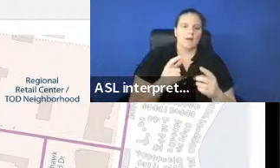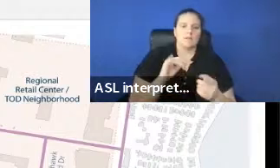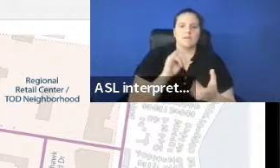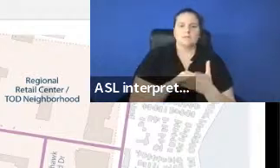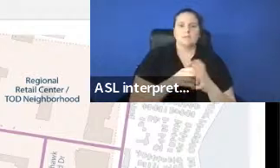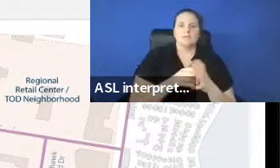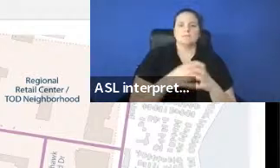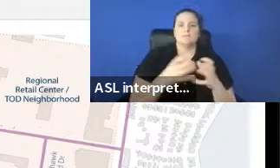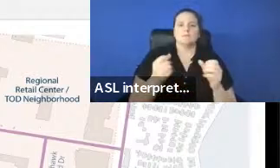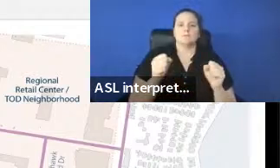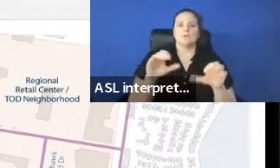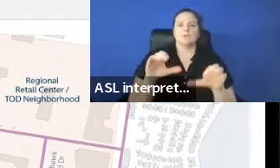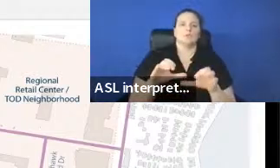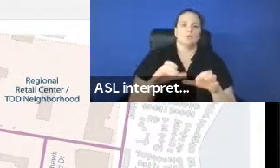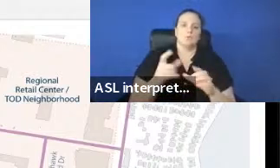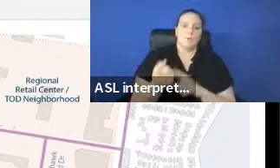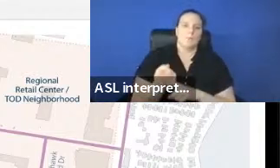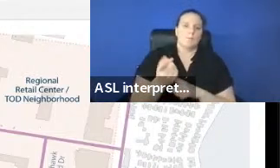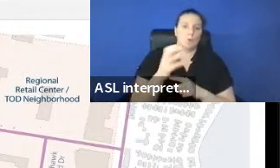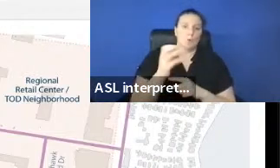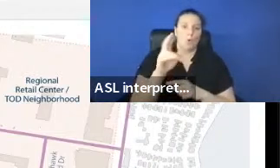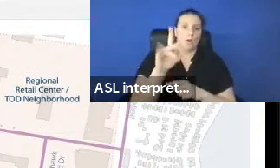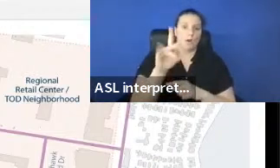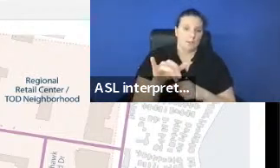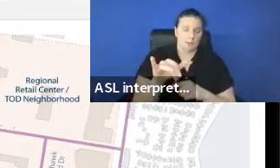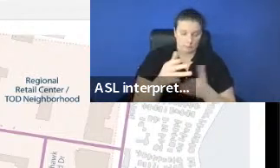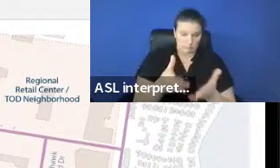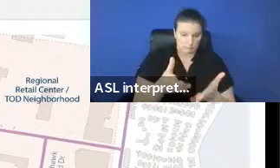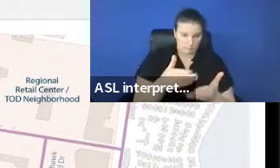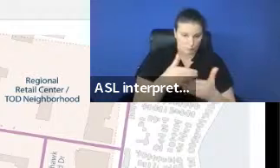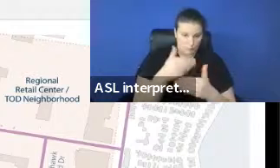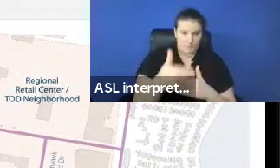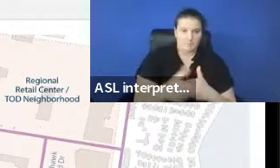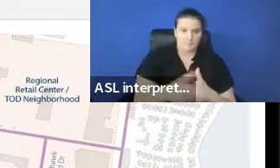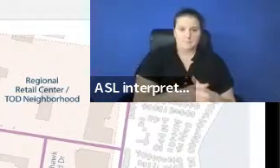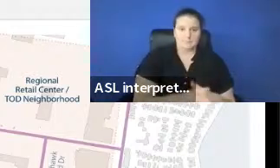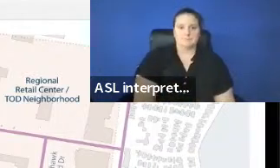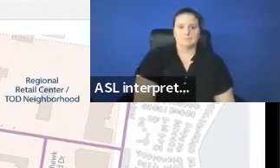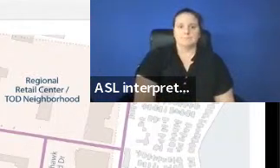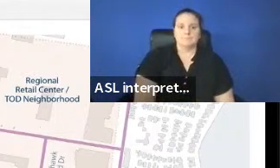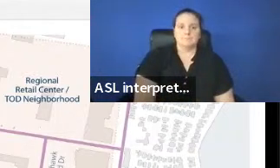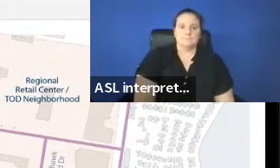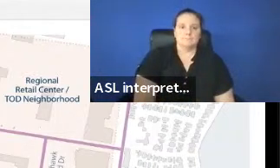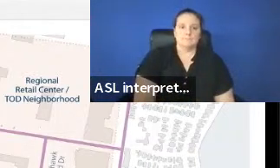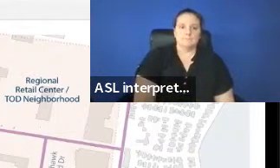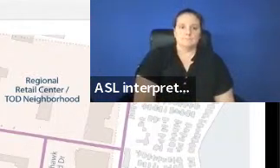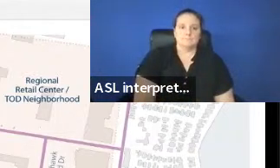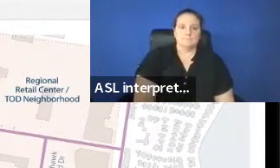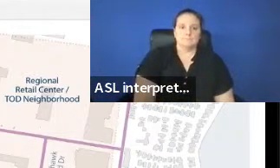moment. Corky Collier, you're up. Yeah, I Can I just add, ahead. Corky, can